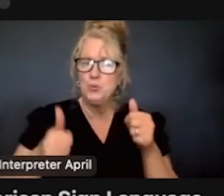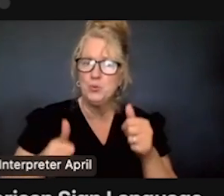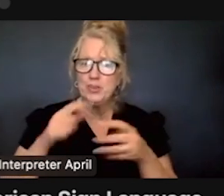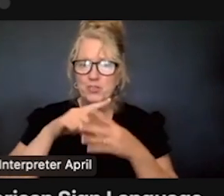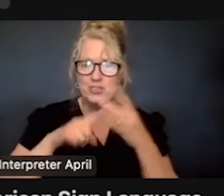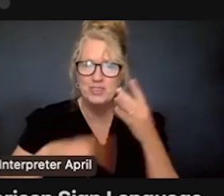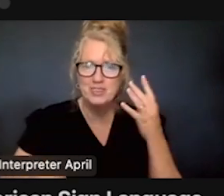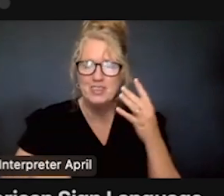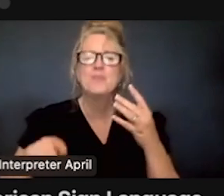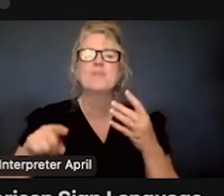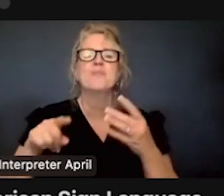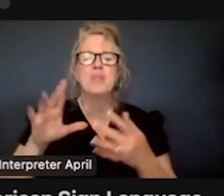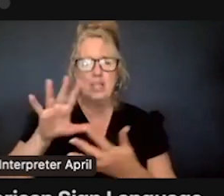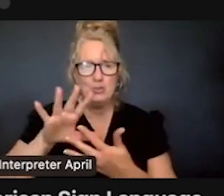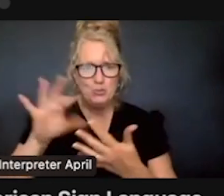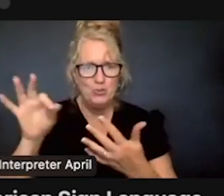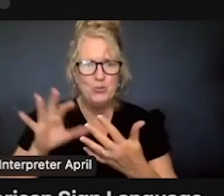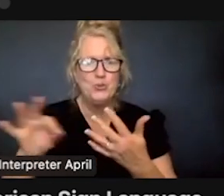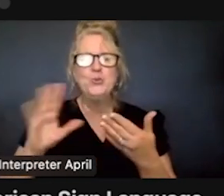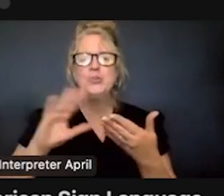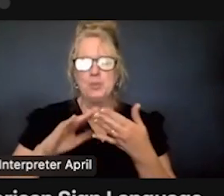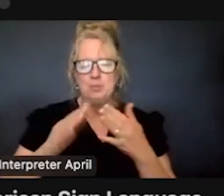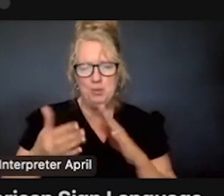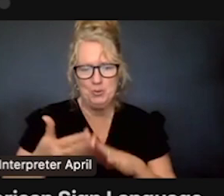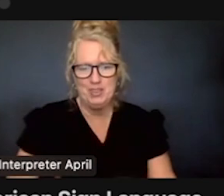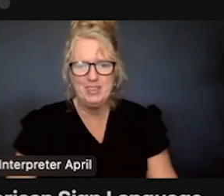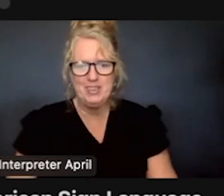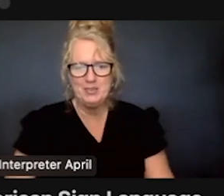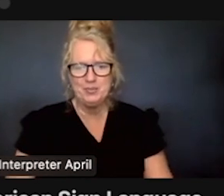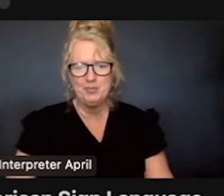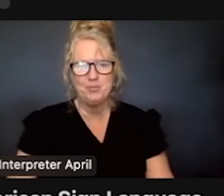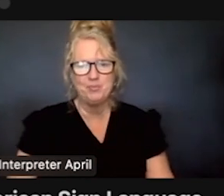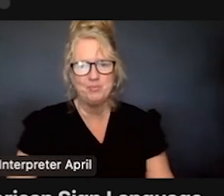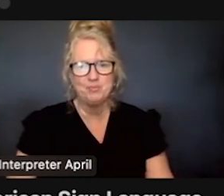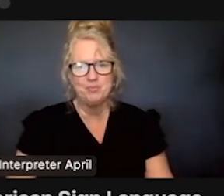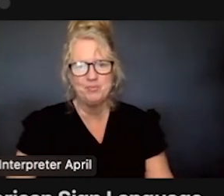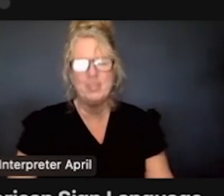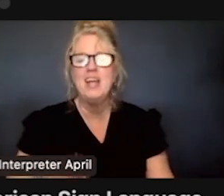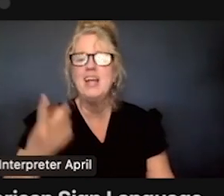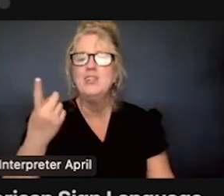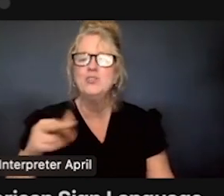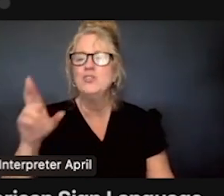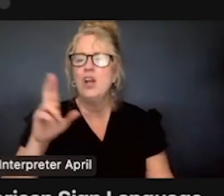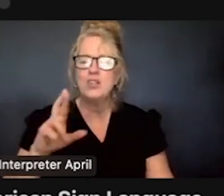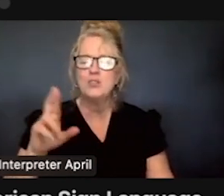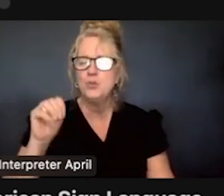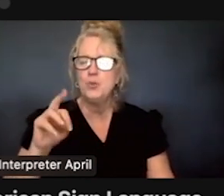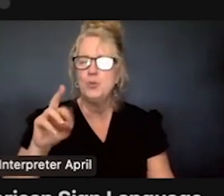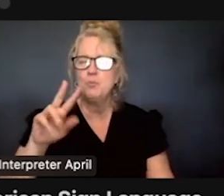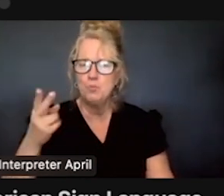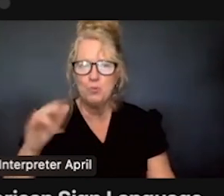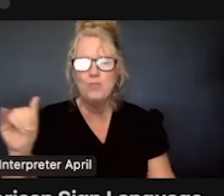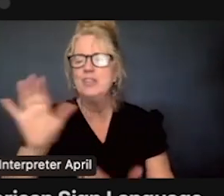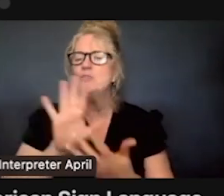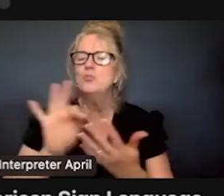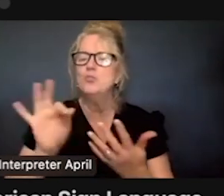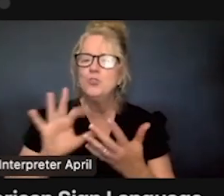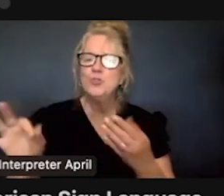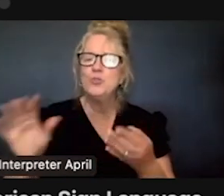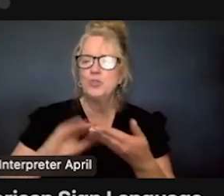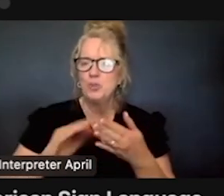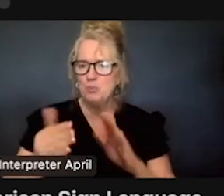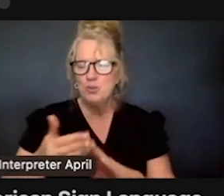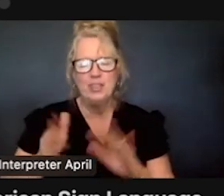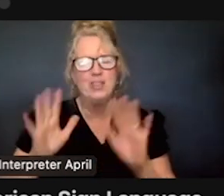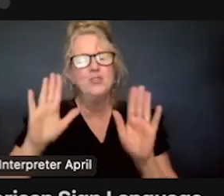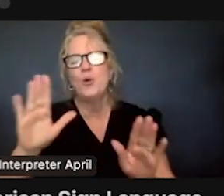is choose community. So Dr. Vivek Murthy said choose community. So